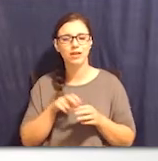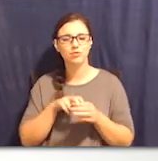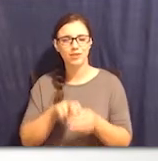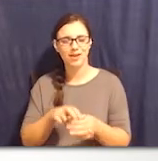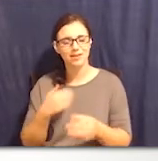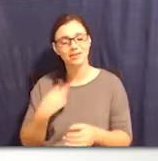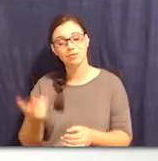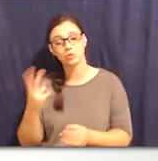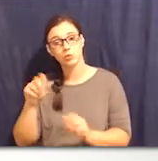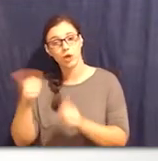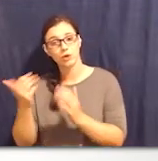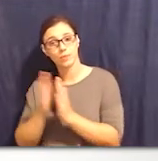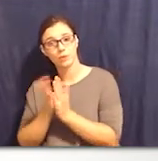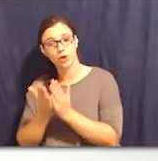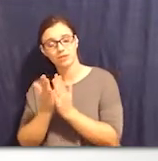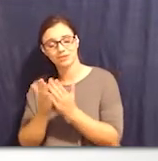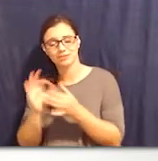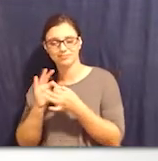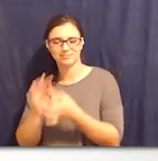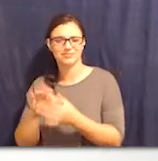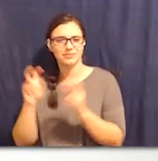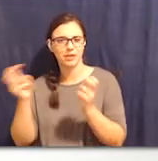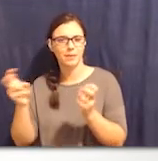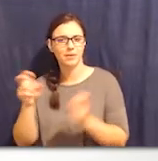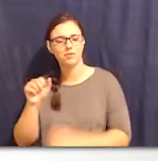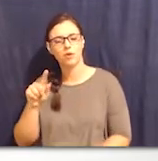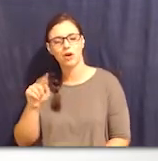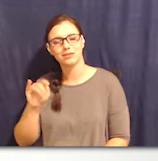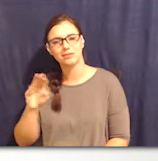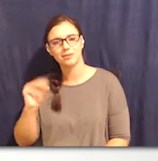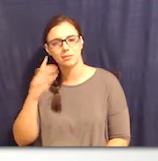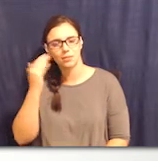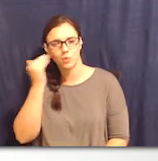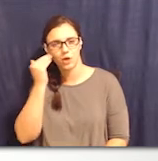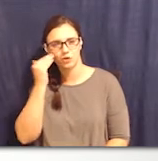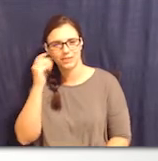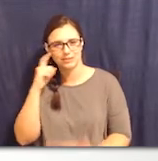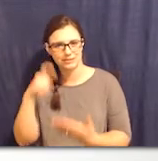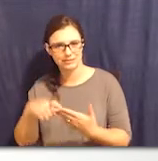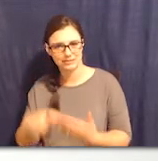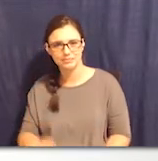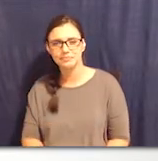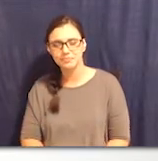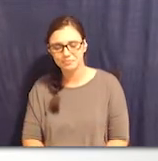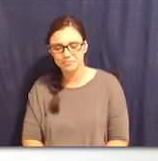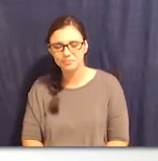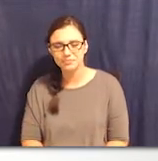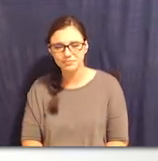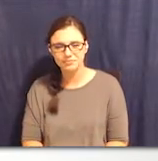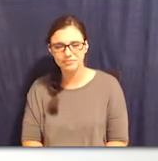Besides Life is a Train Ride, there are 2 other books on the topic of autism awareness.